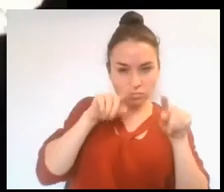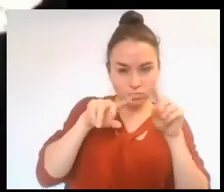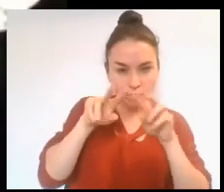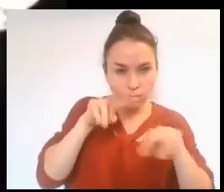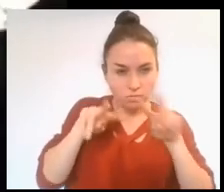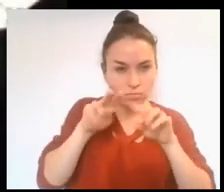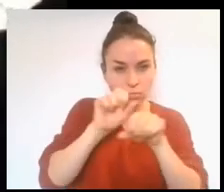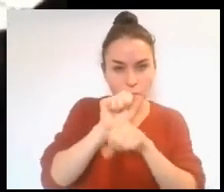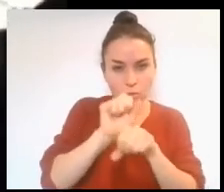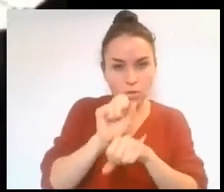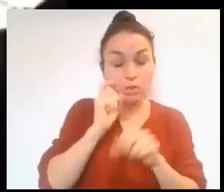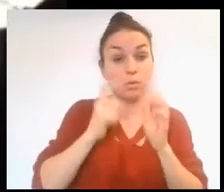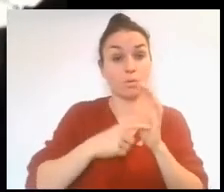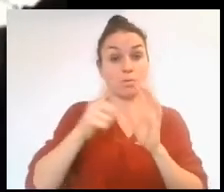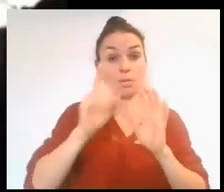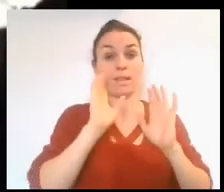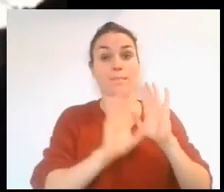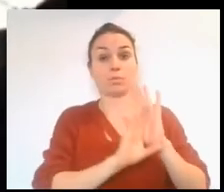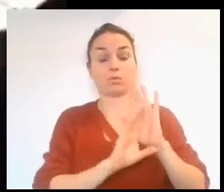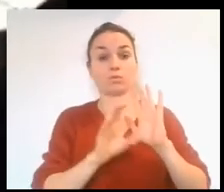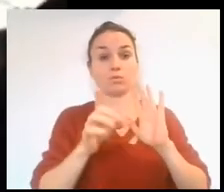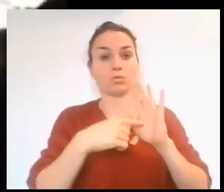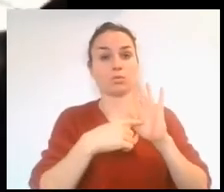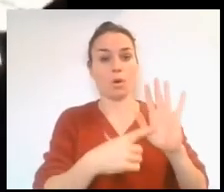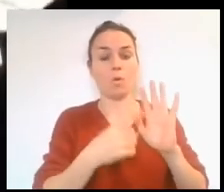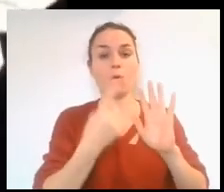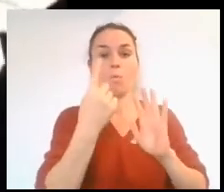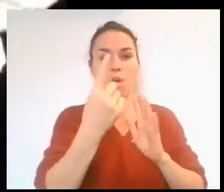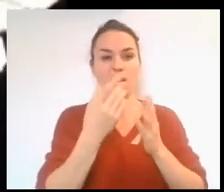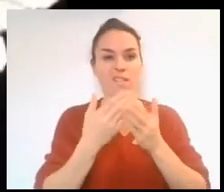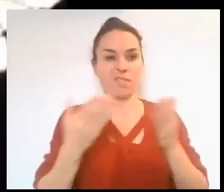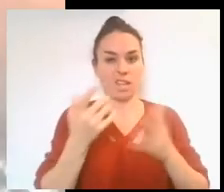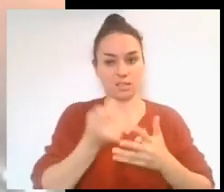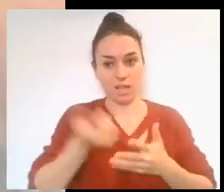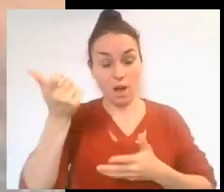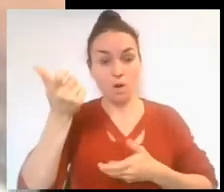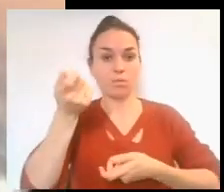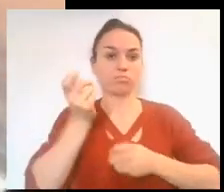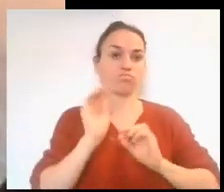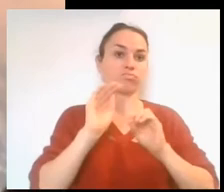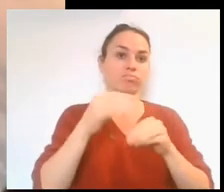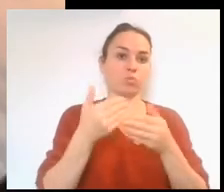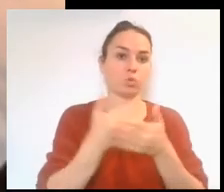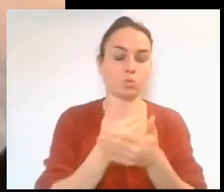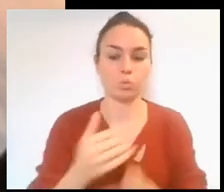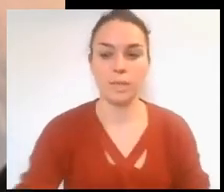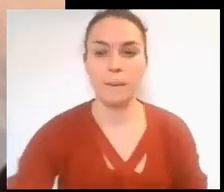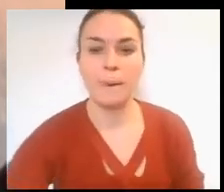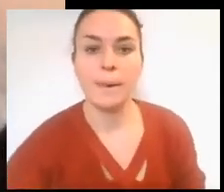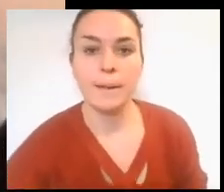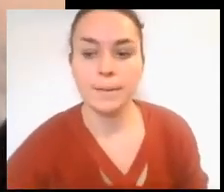out and another one being placed.